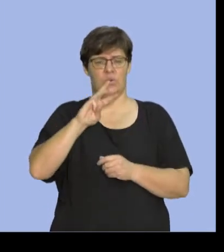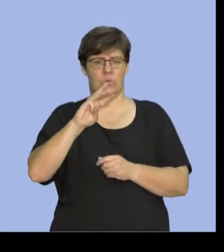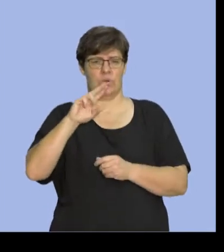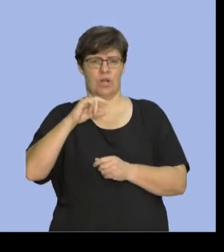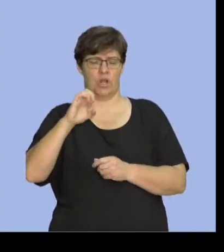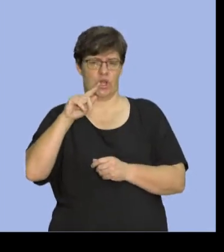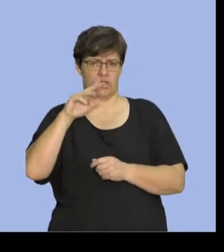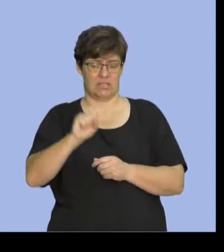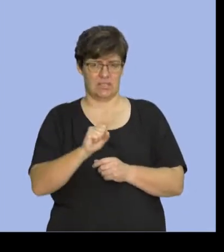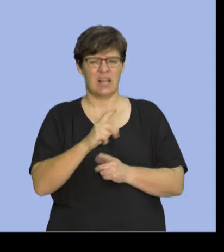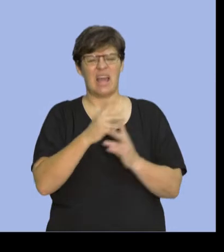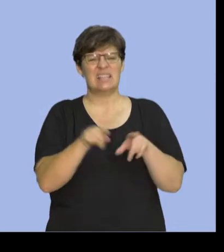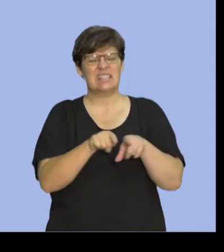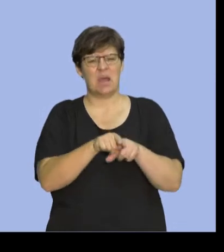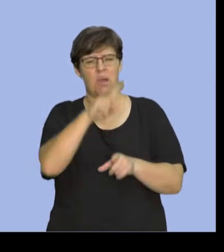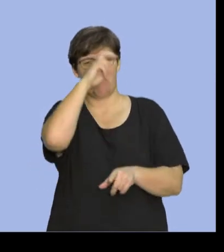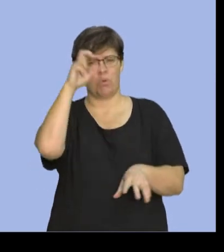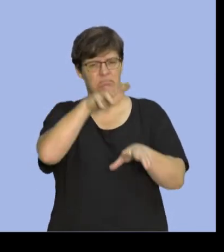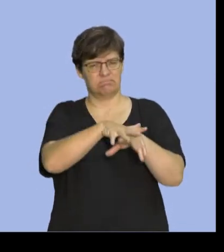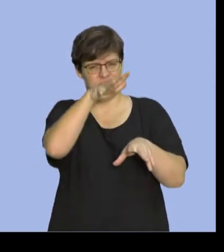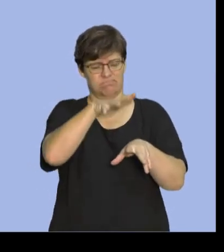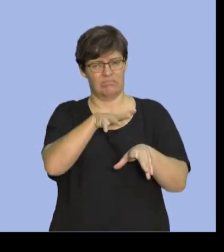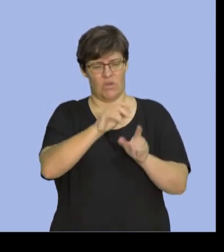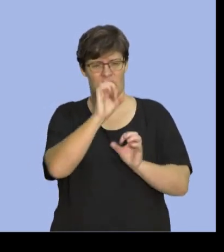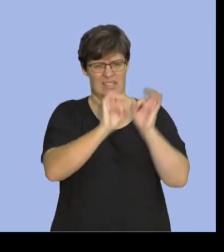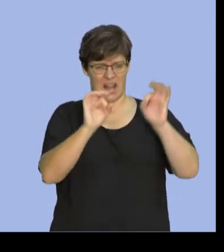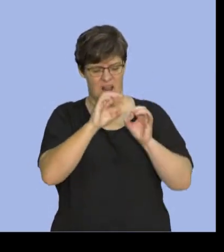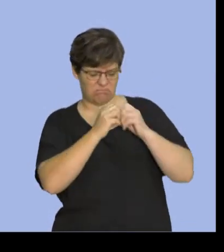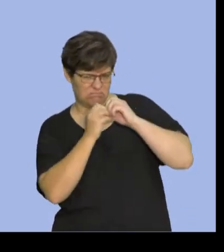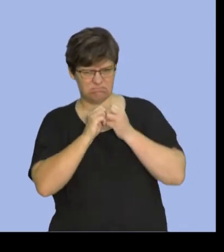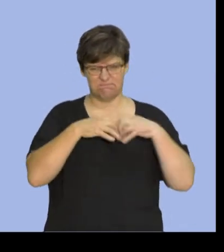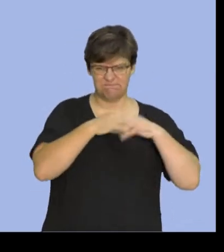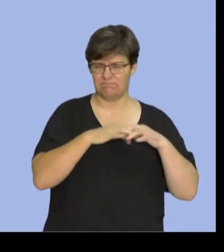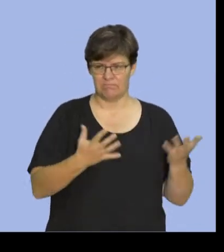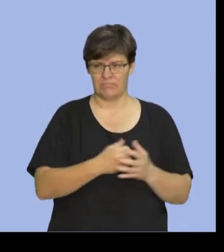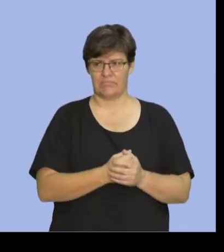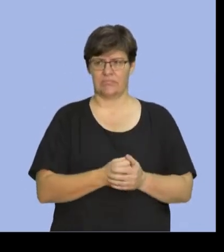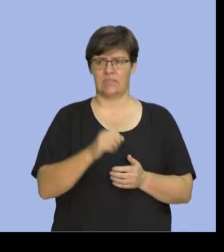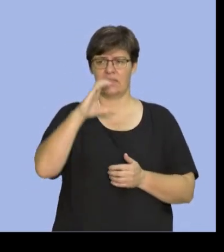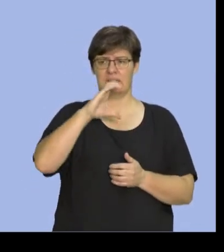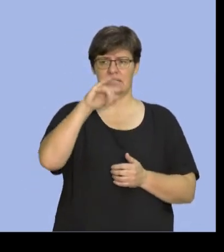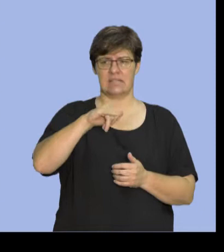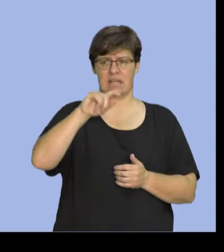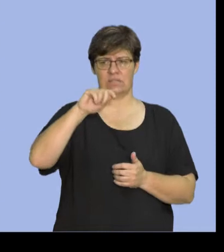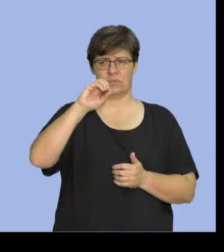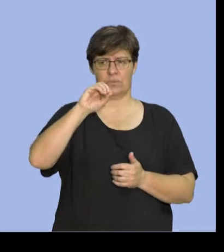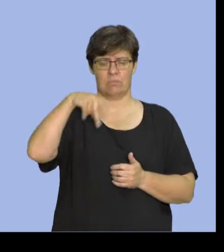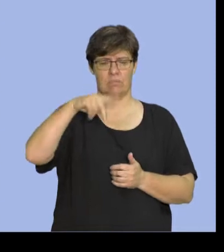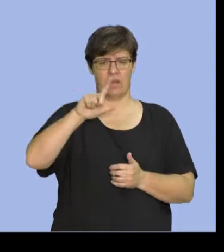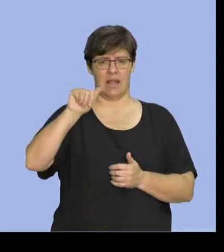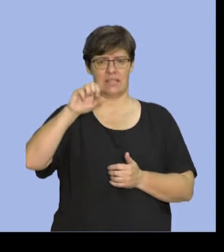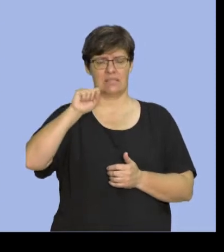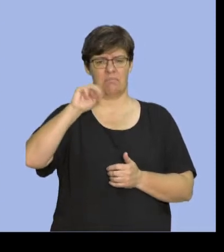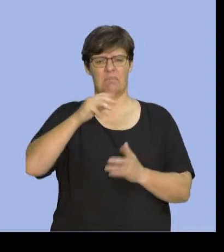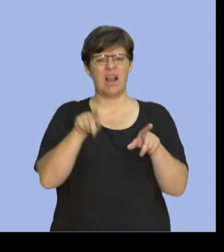the blueprint of the cell. We're going to look at those. The cytoplasm, so the liquid part within